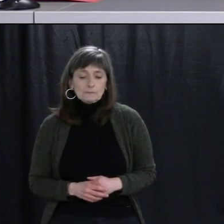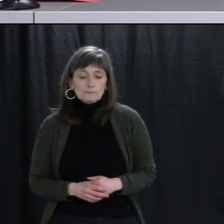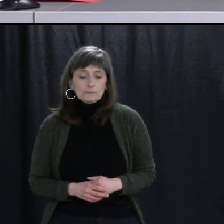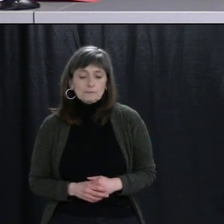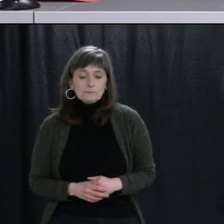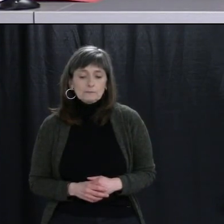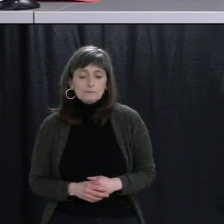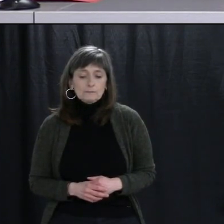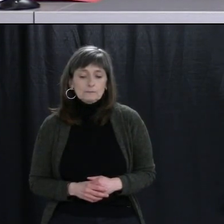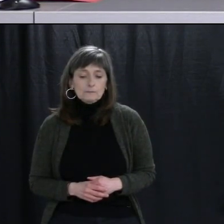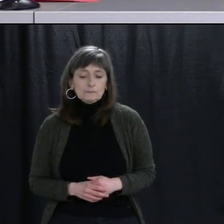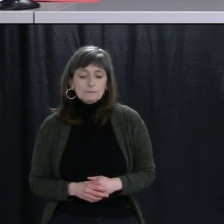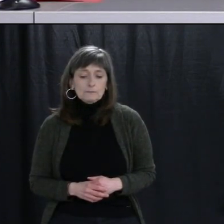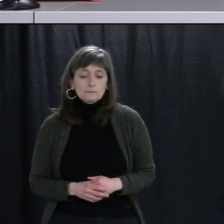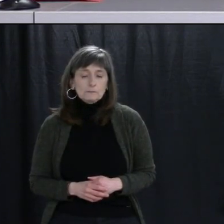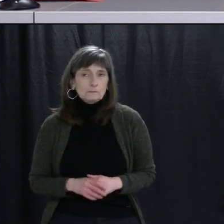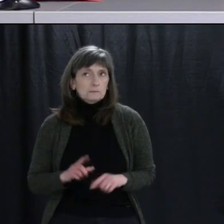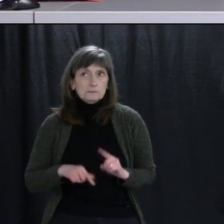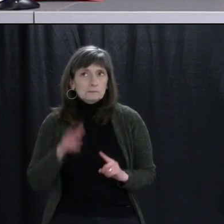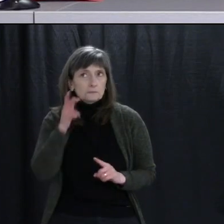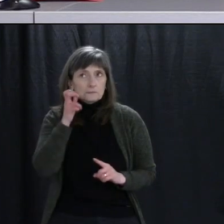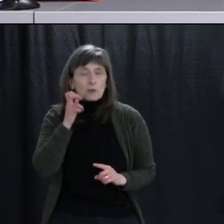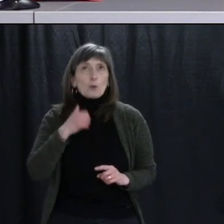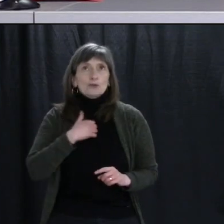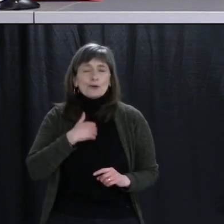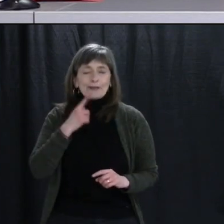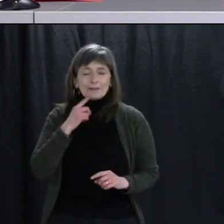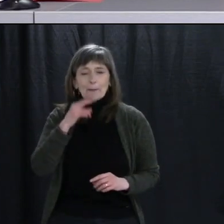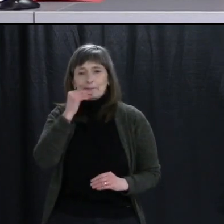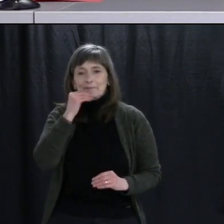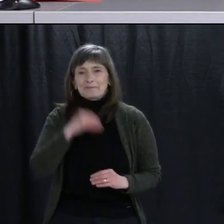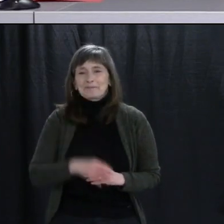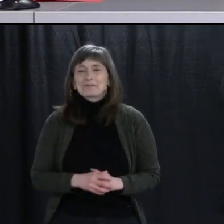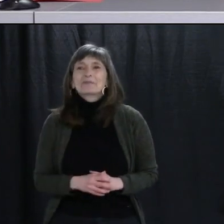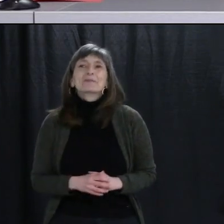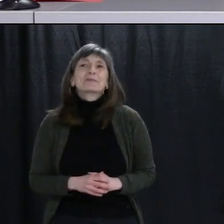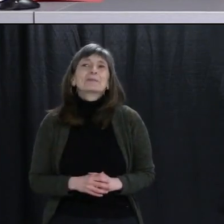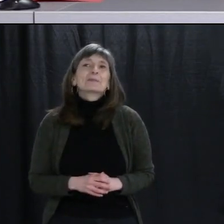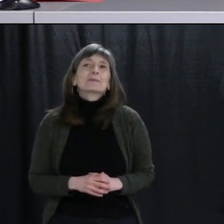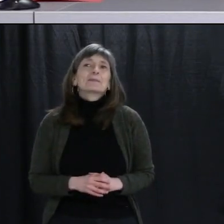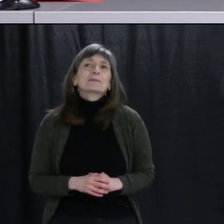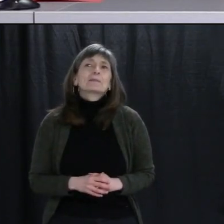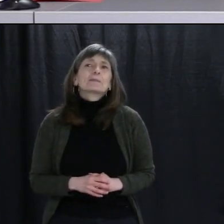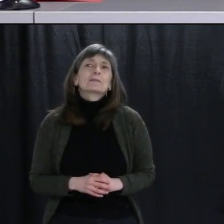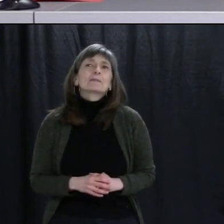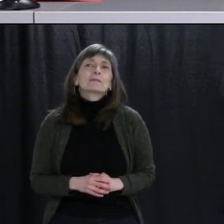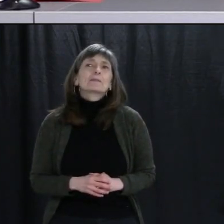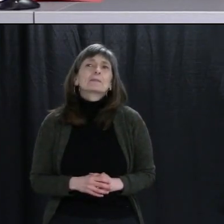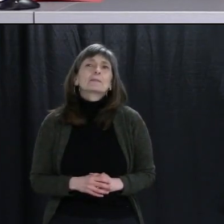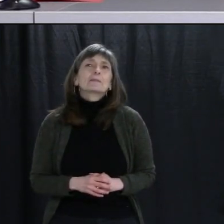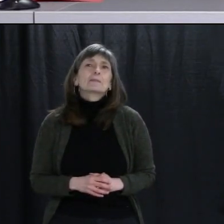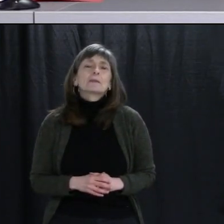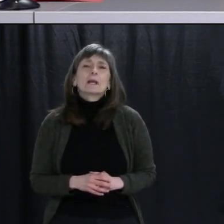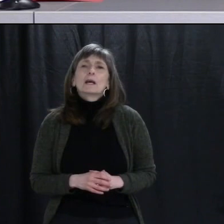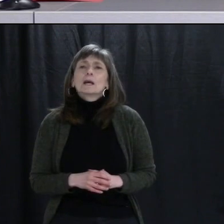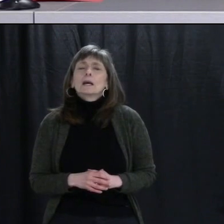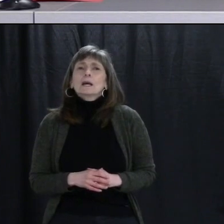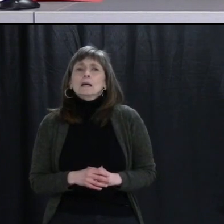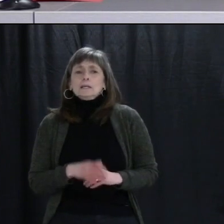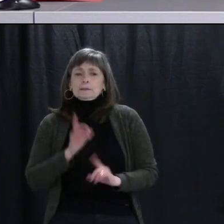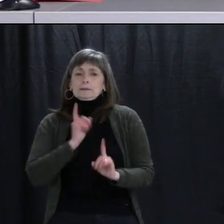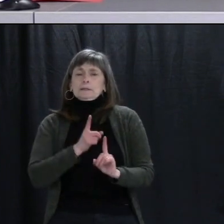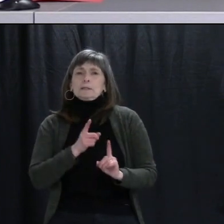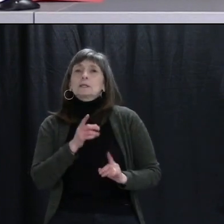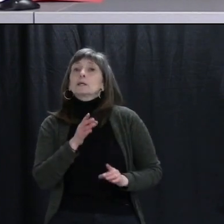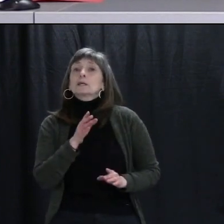Make sure your line is unmuted. Hello, sorry, it was. Wondering if you could talk about supports for children with disabilities or